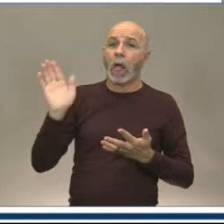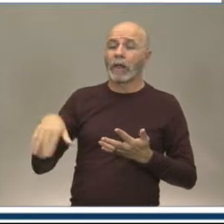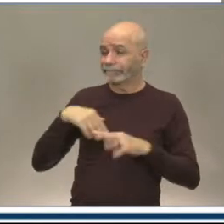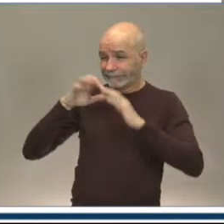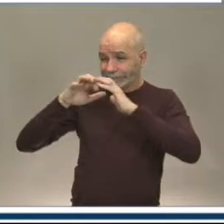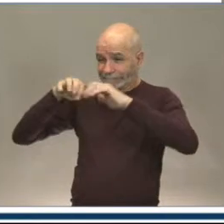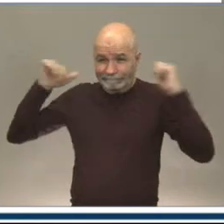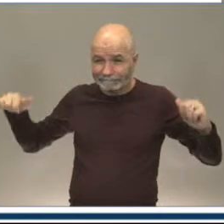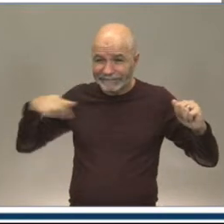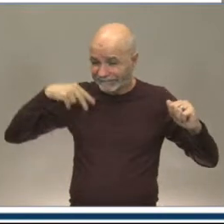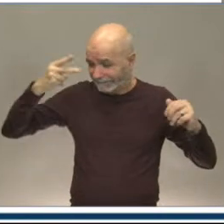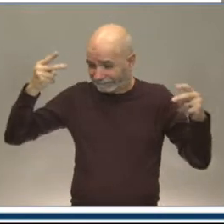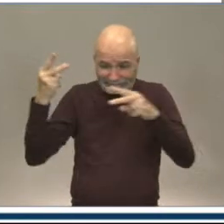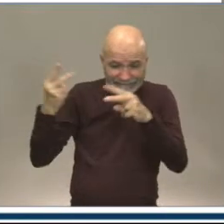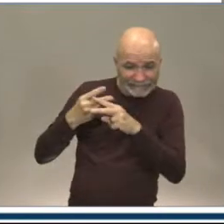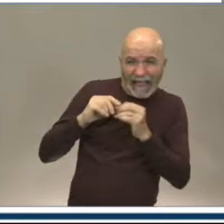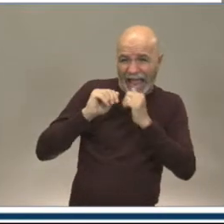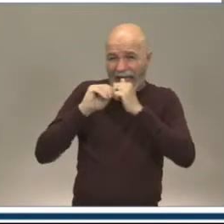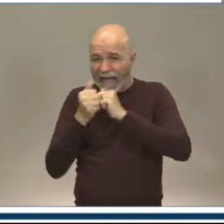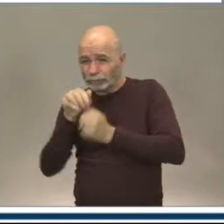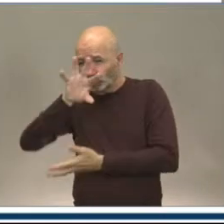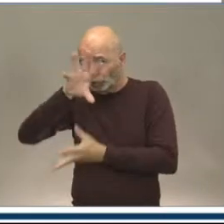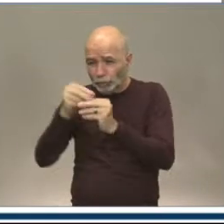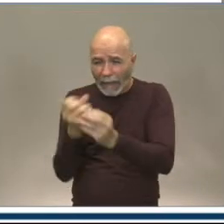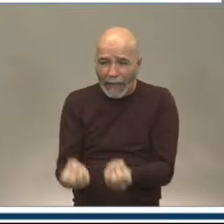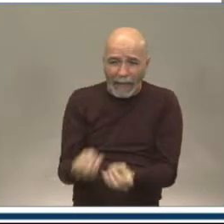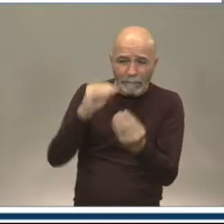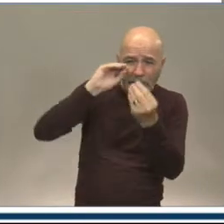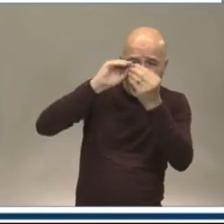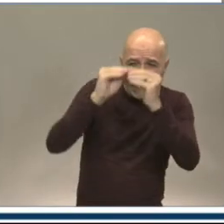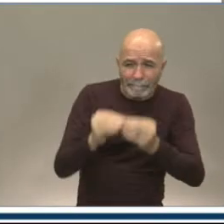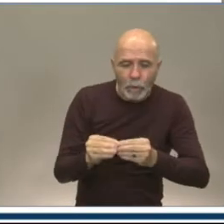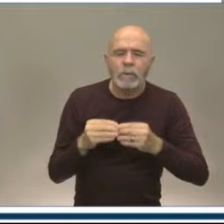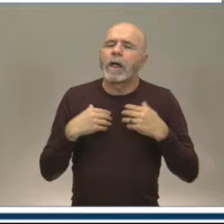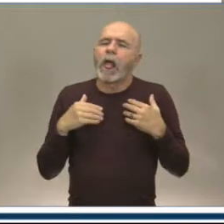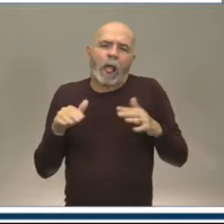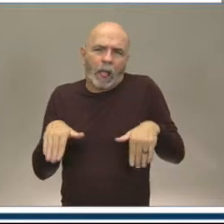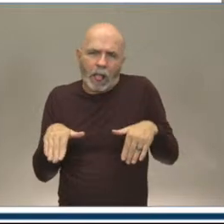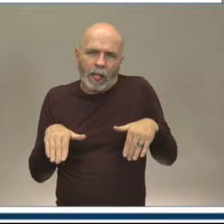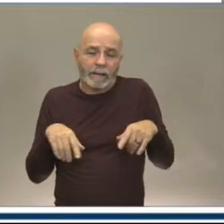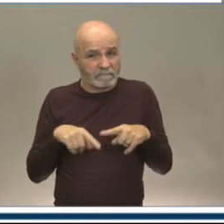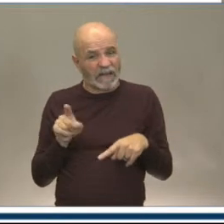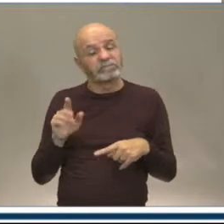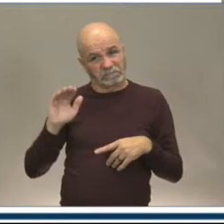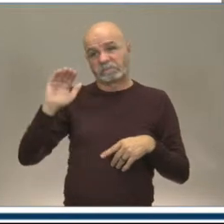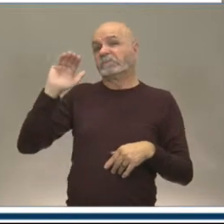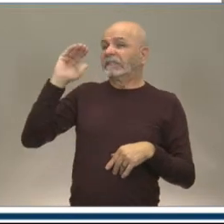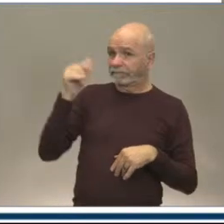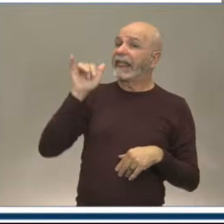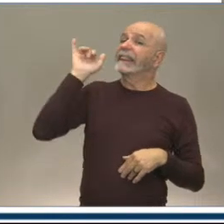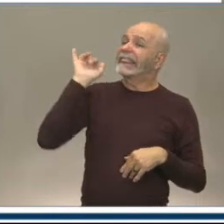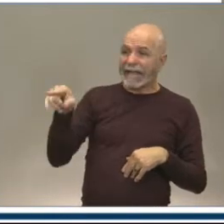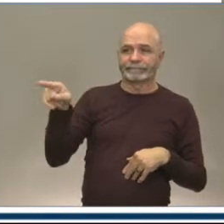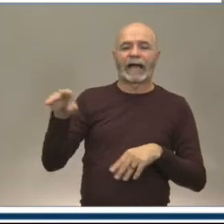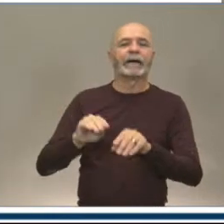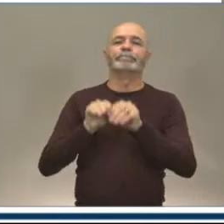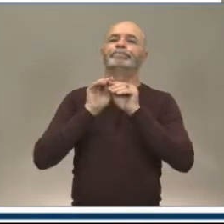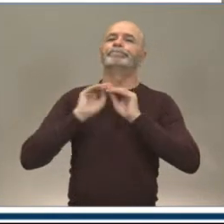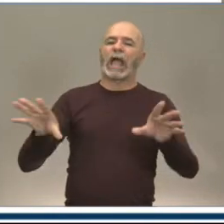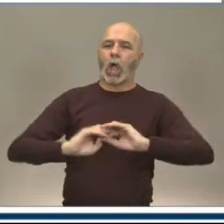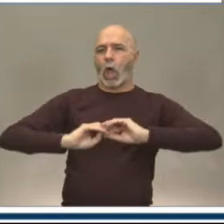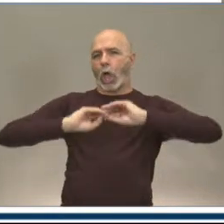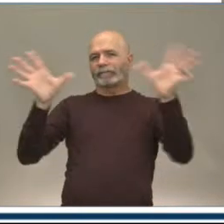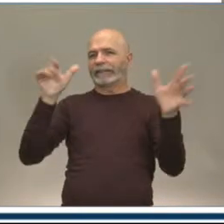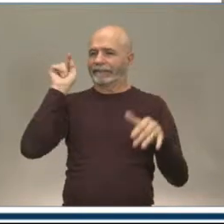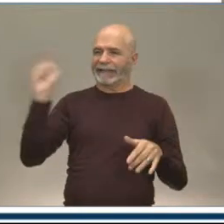and give you a total number of cases, but there's no doubt it was a major driver of transmission in both Western Zone